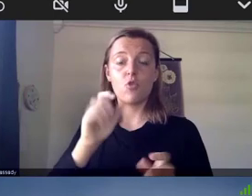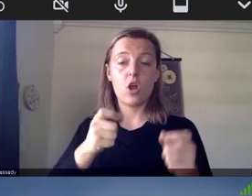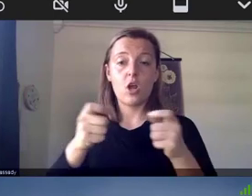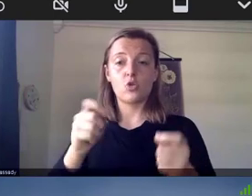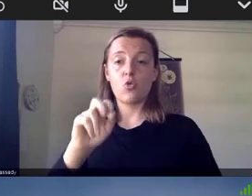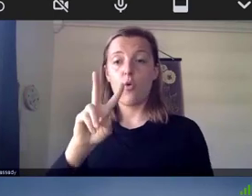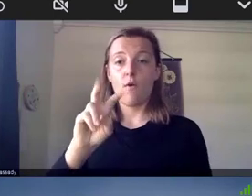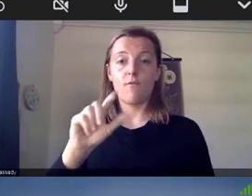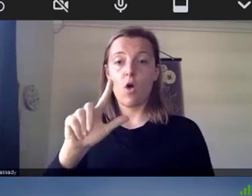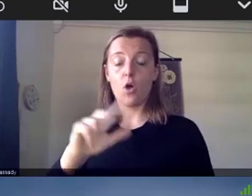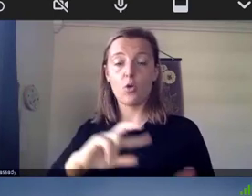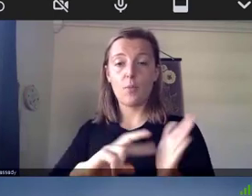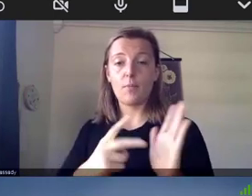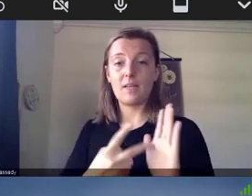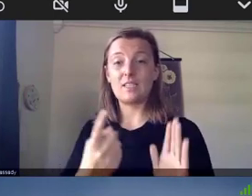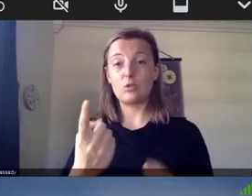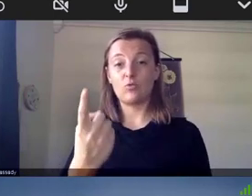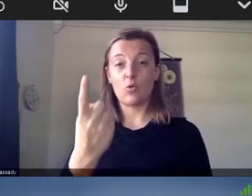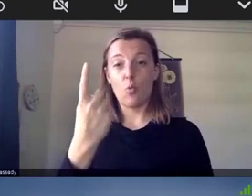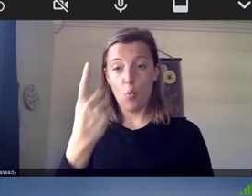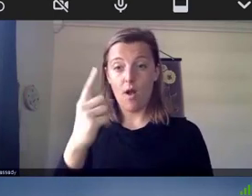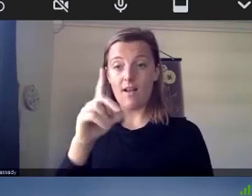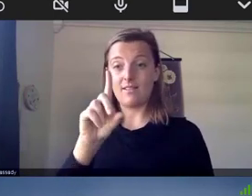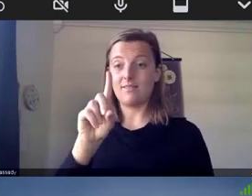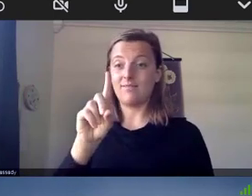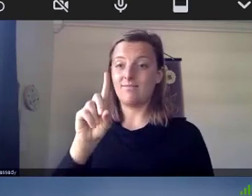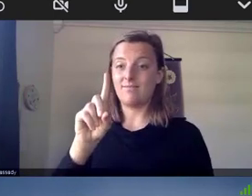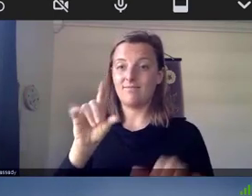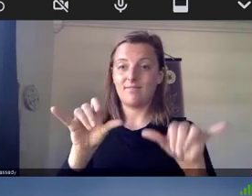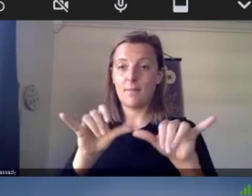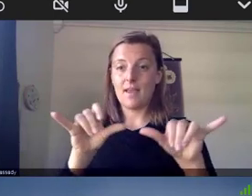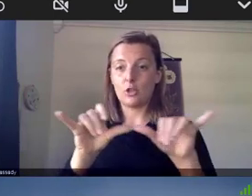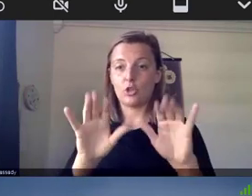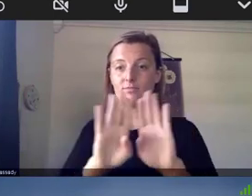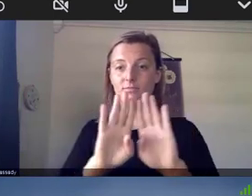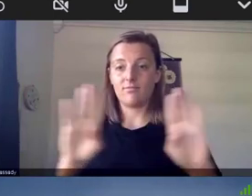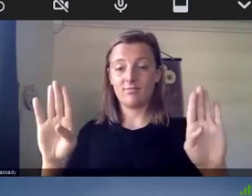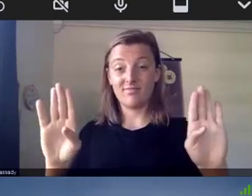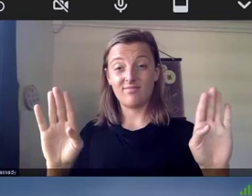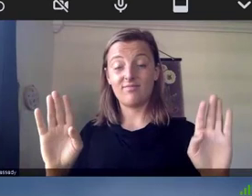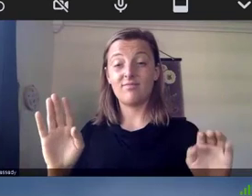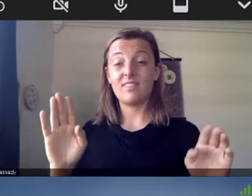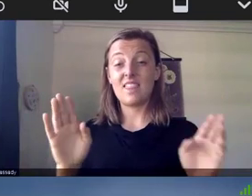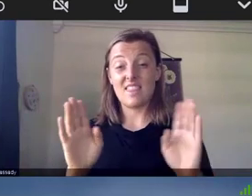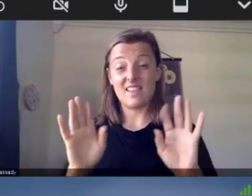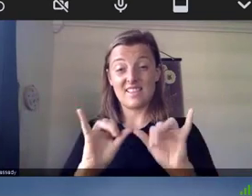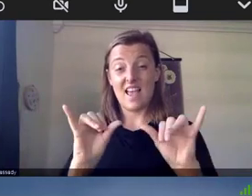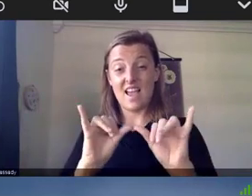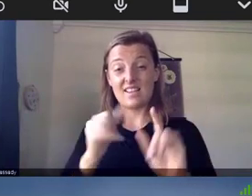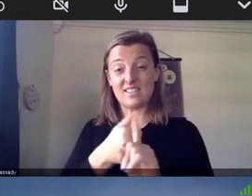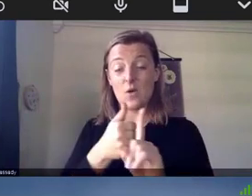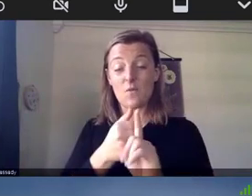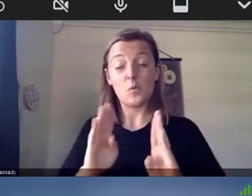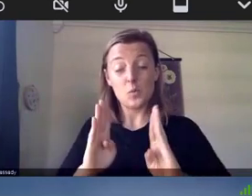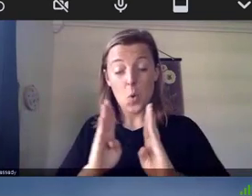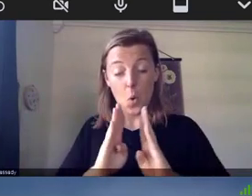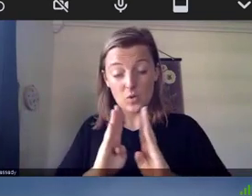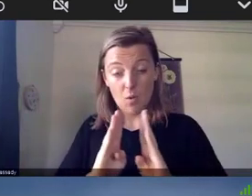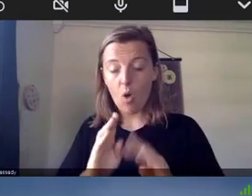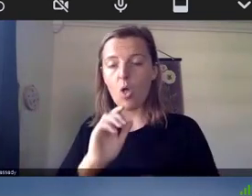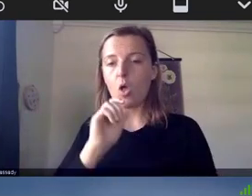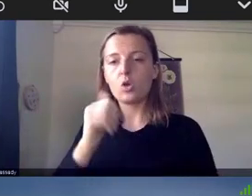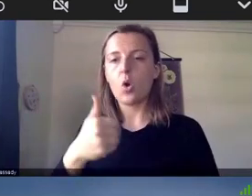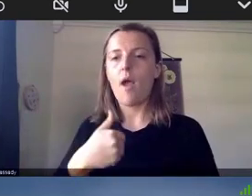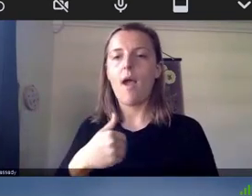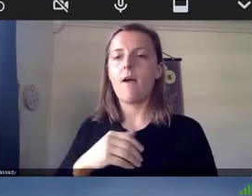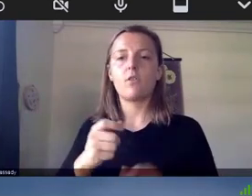so small that instead of a control volume, we have a control surface. The great thing about control surfaces